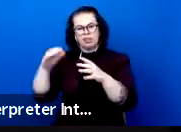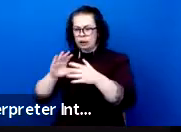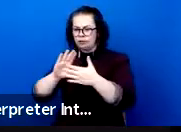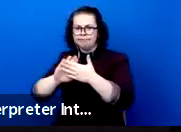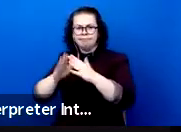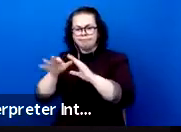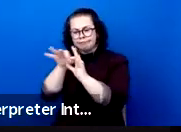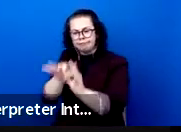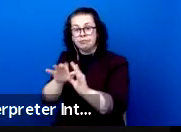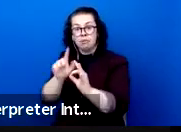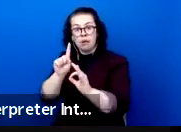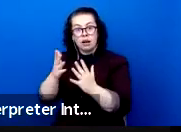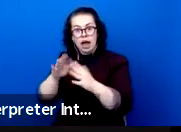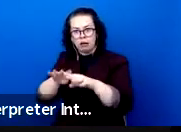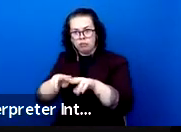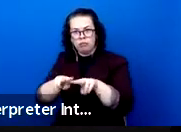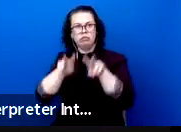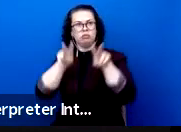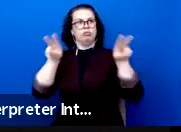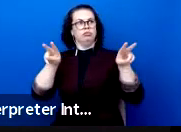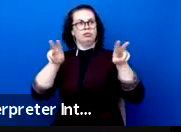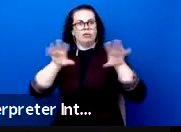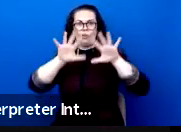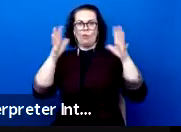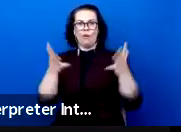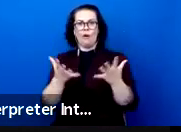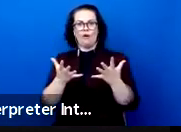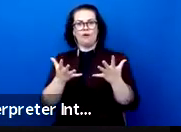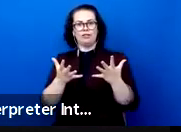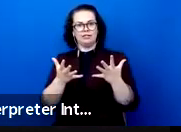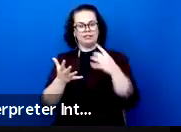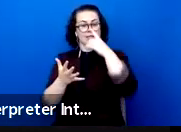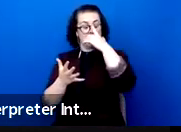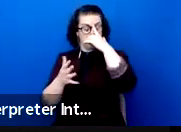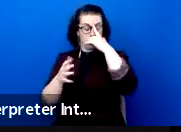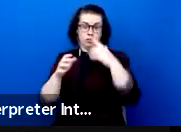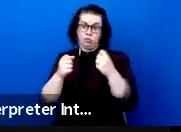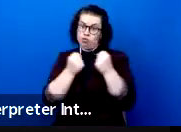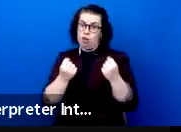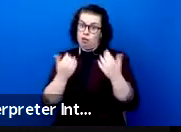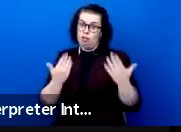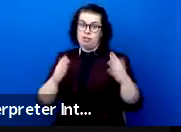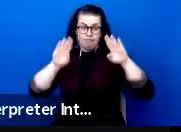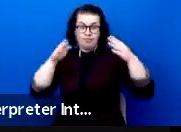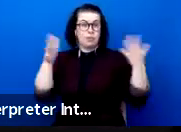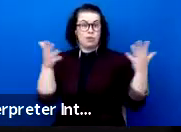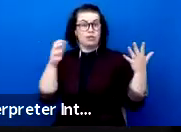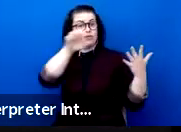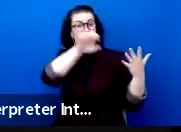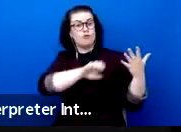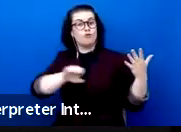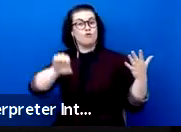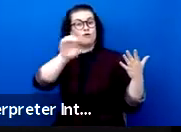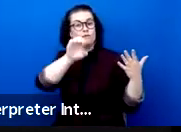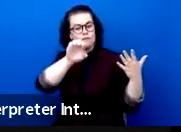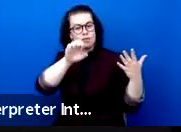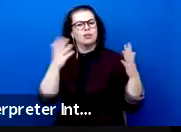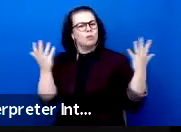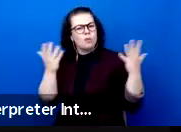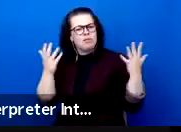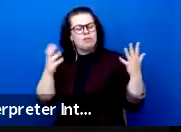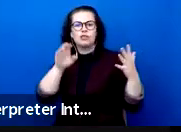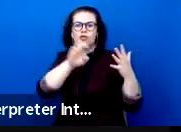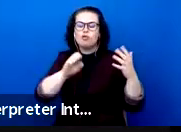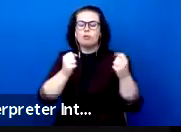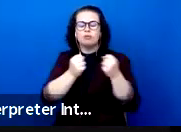specifically at the European level. called thanks in particular to the exceptional development of festivals in